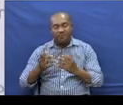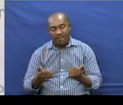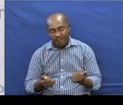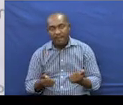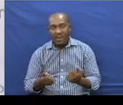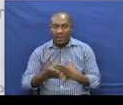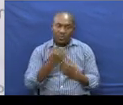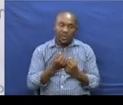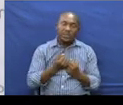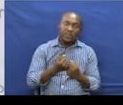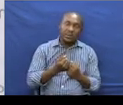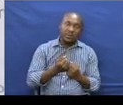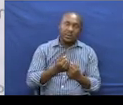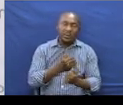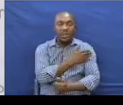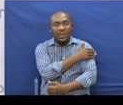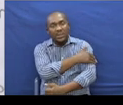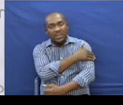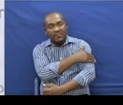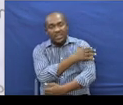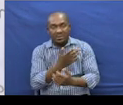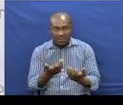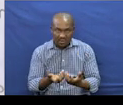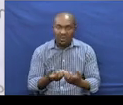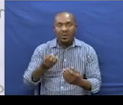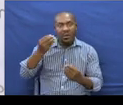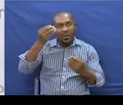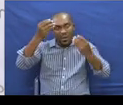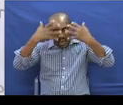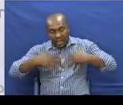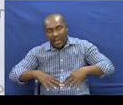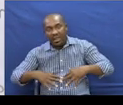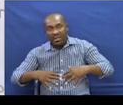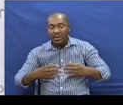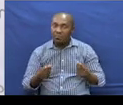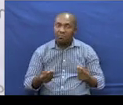other rights. So in a democratic state, it is evident that